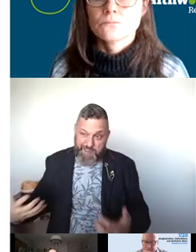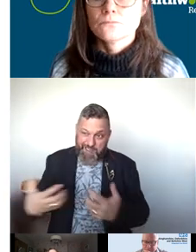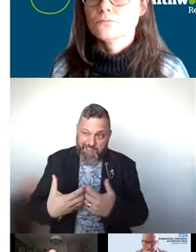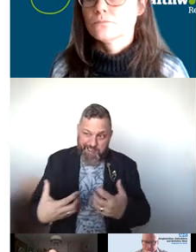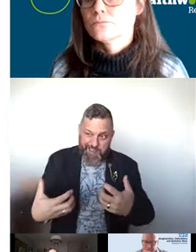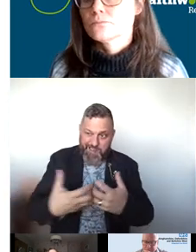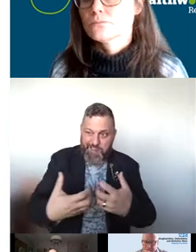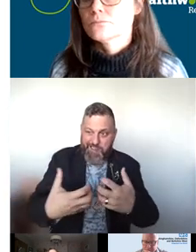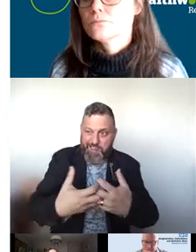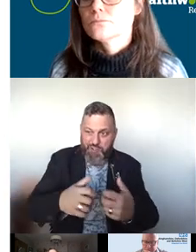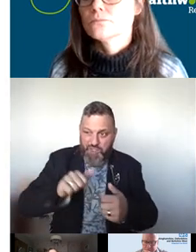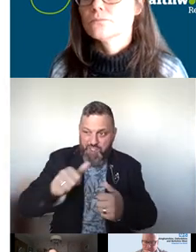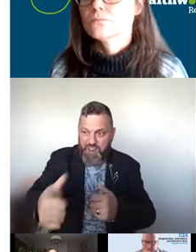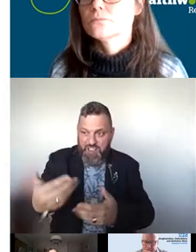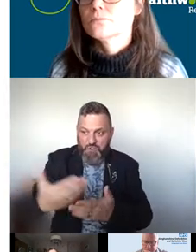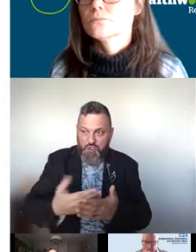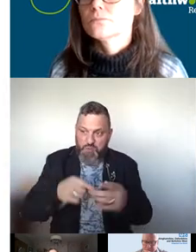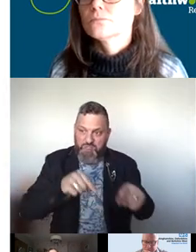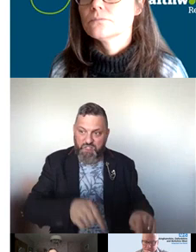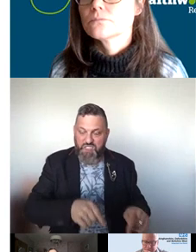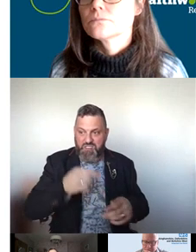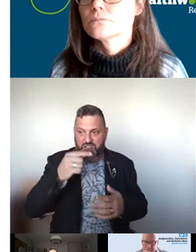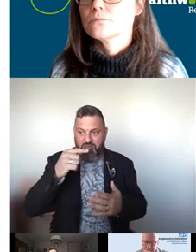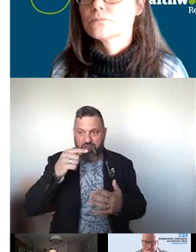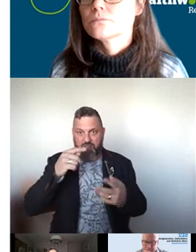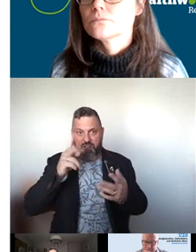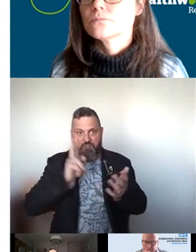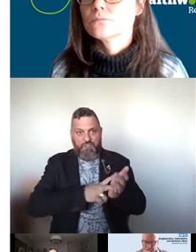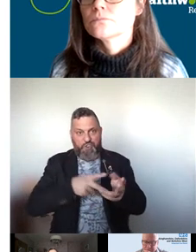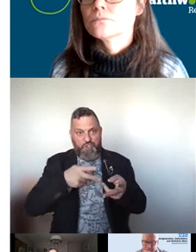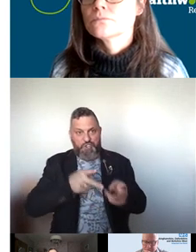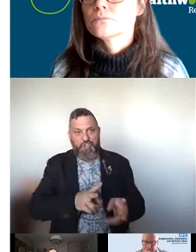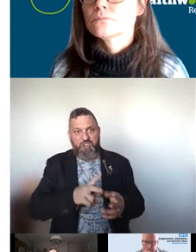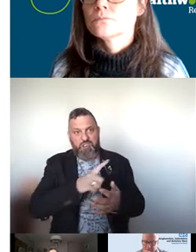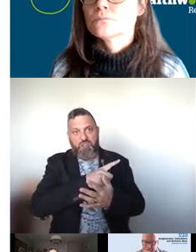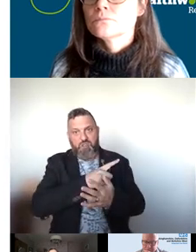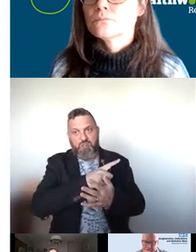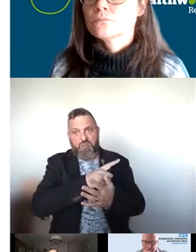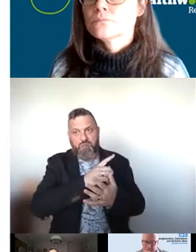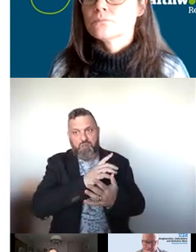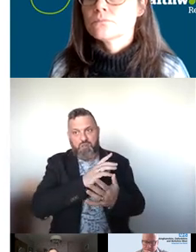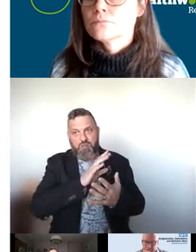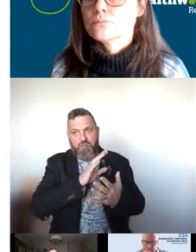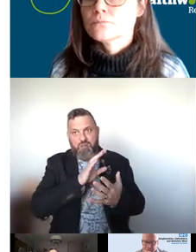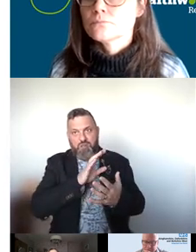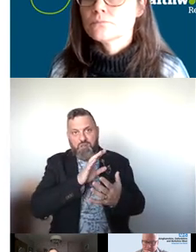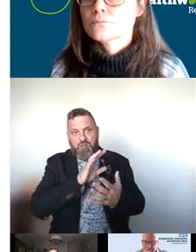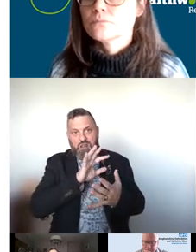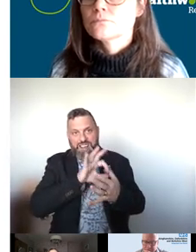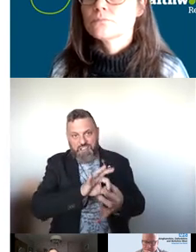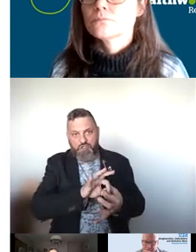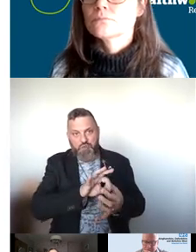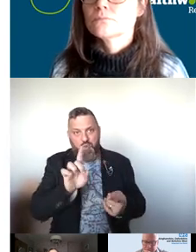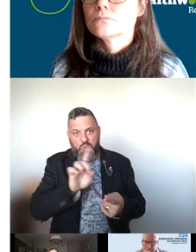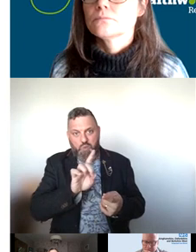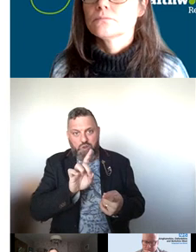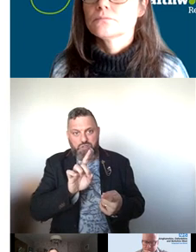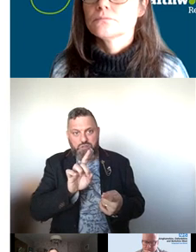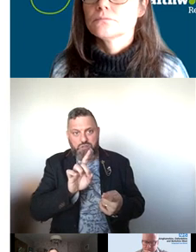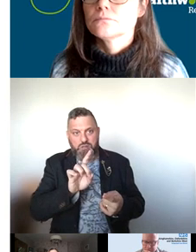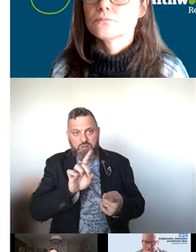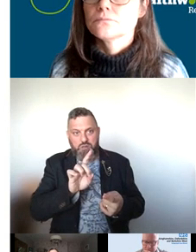version of this, but this version was particularly focused on things that were around outcomes and outcomes